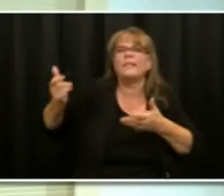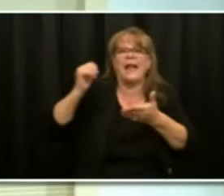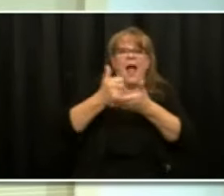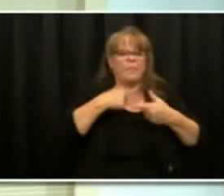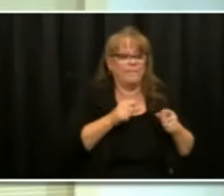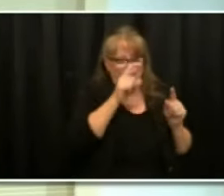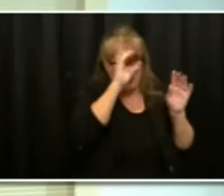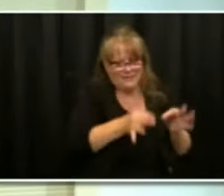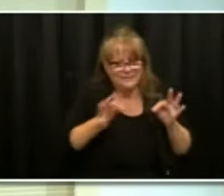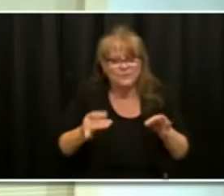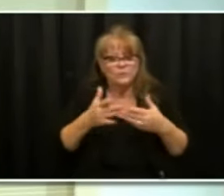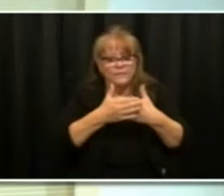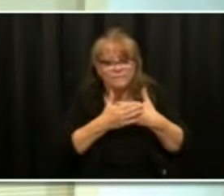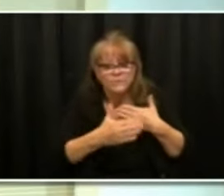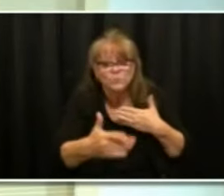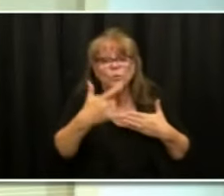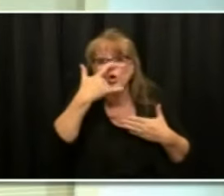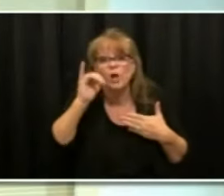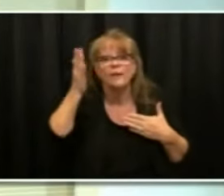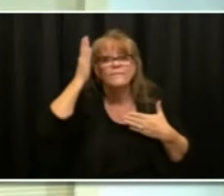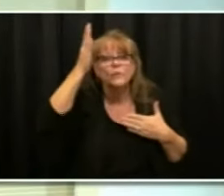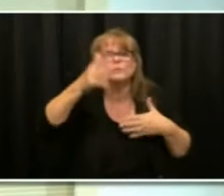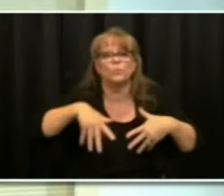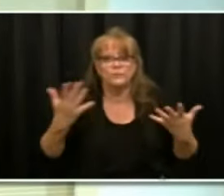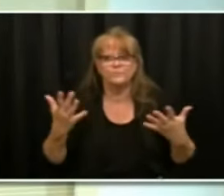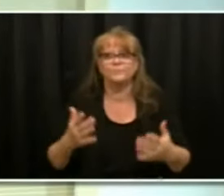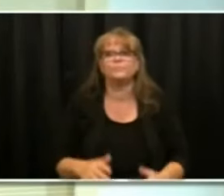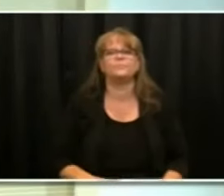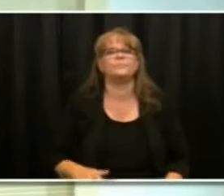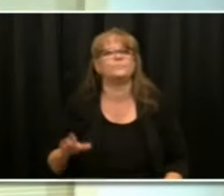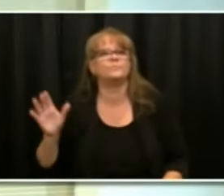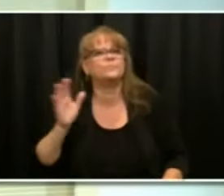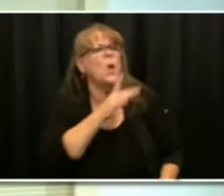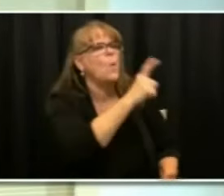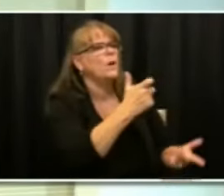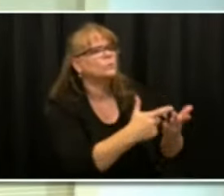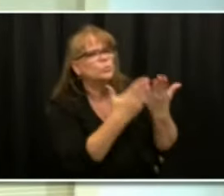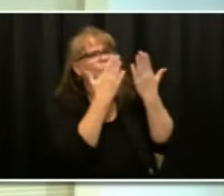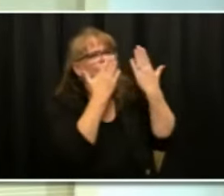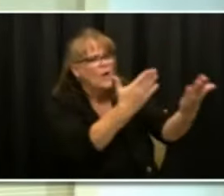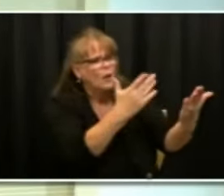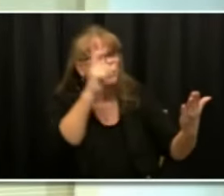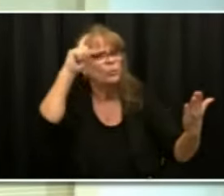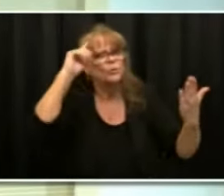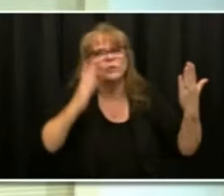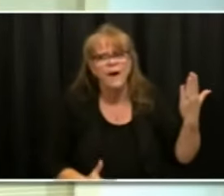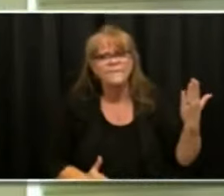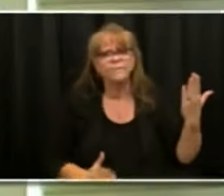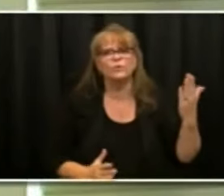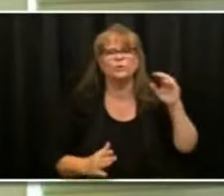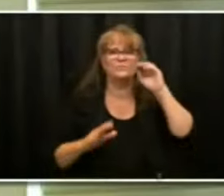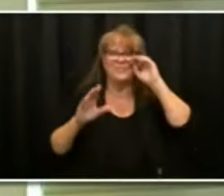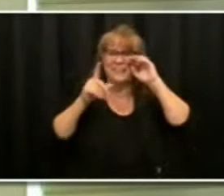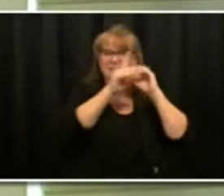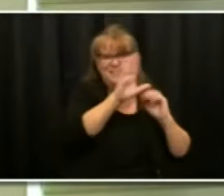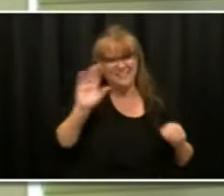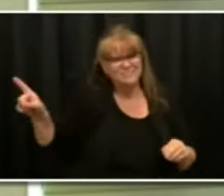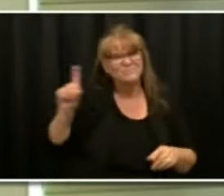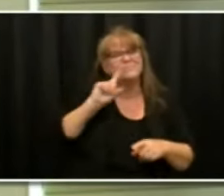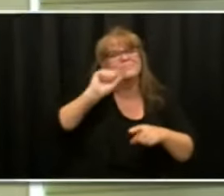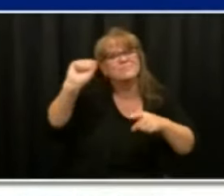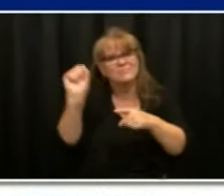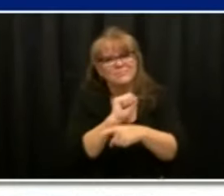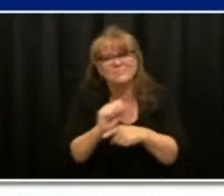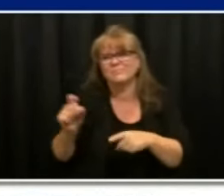Thank you, Governor. Good afternoon. As the Governor mentioned, we continue to see a rapid increase in COVID-19 cases and hospitalizations in